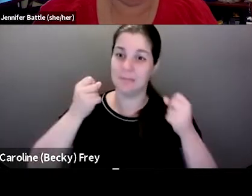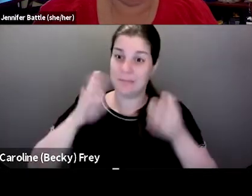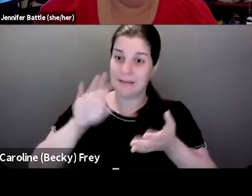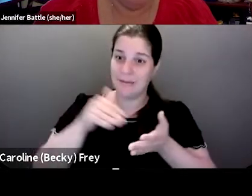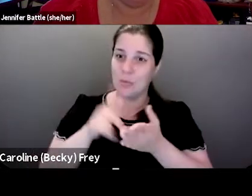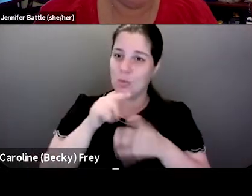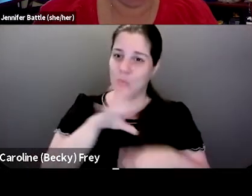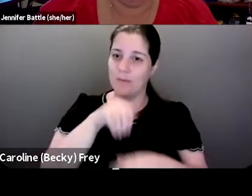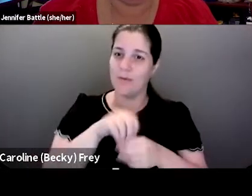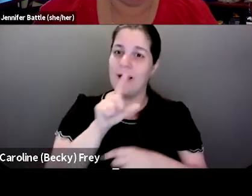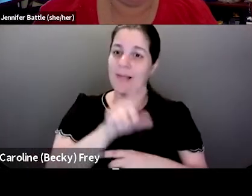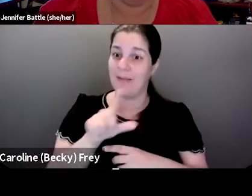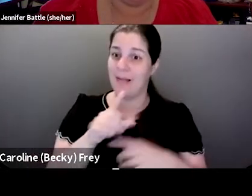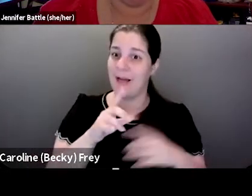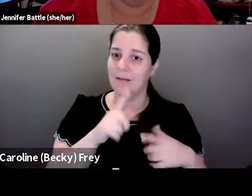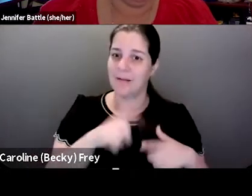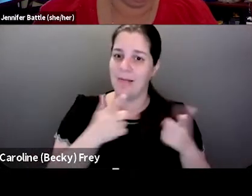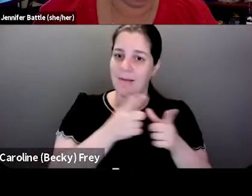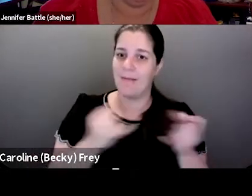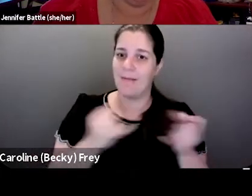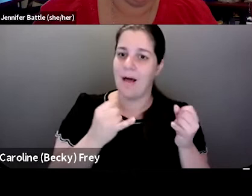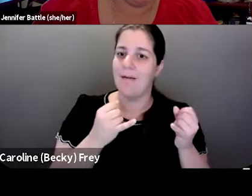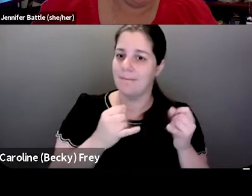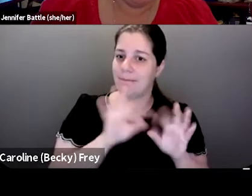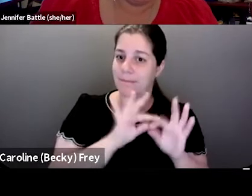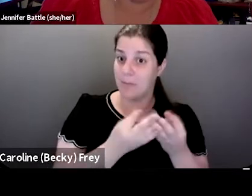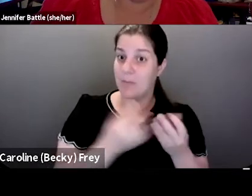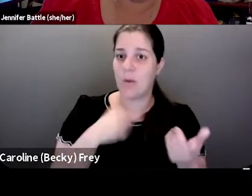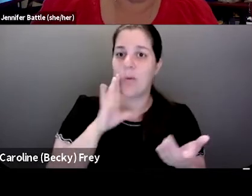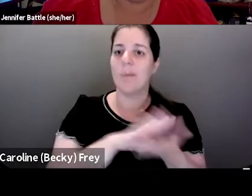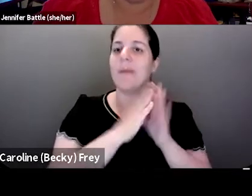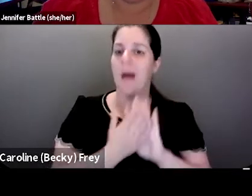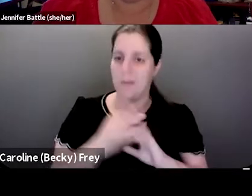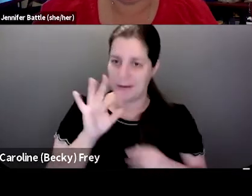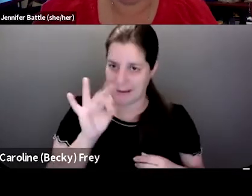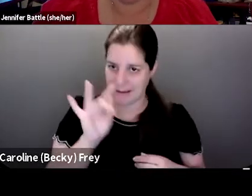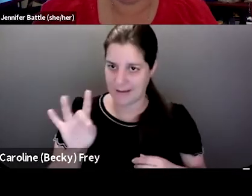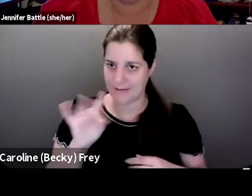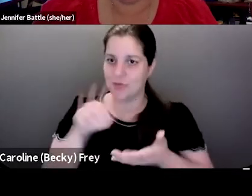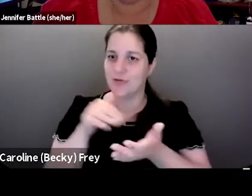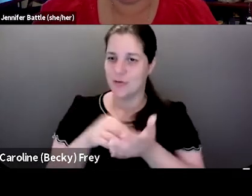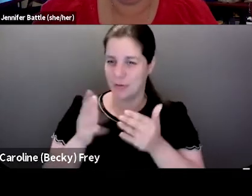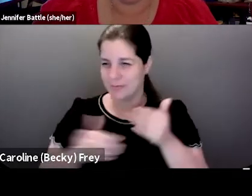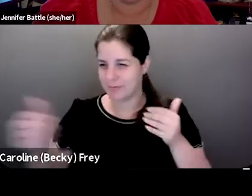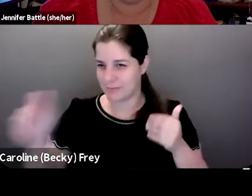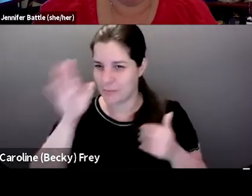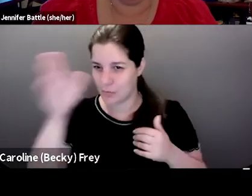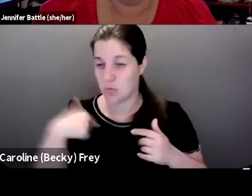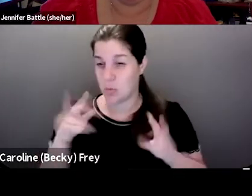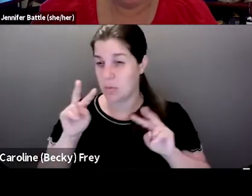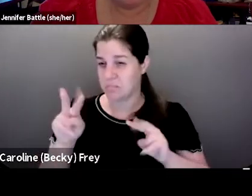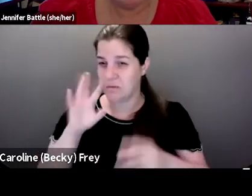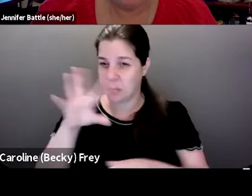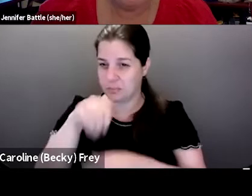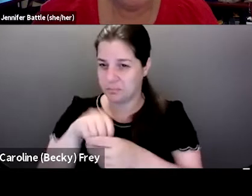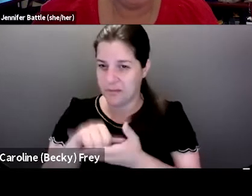and will become one of the 988 centers moving forward. And so what I wanted to talk a little bit about